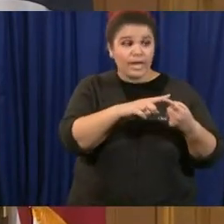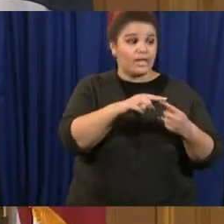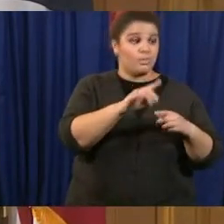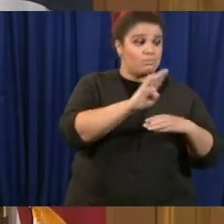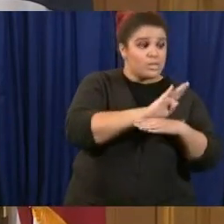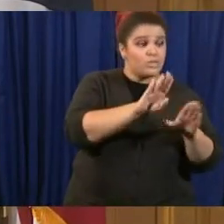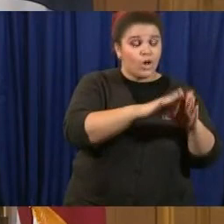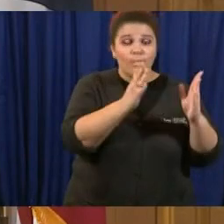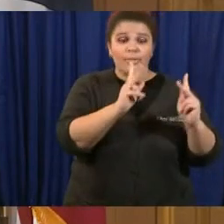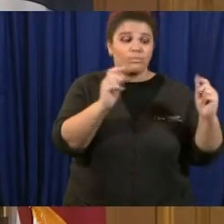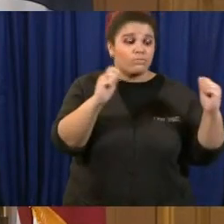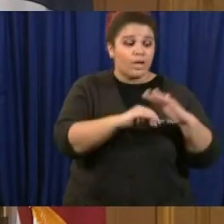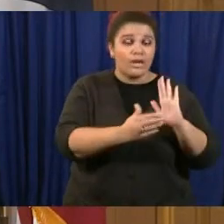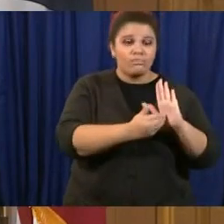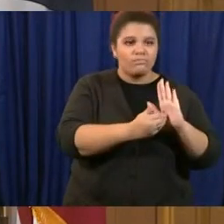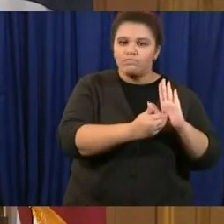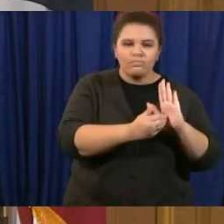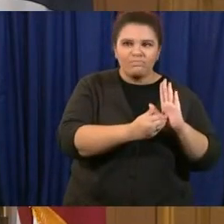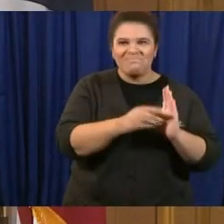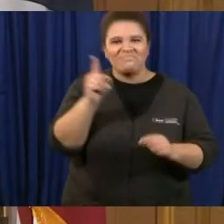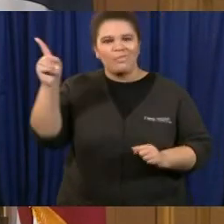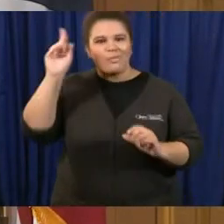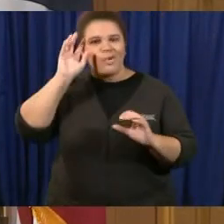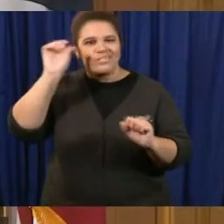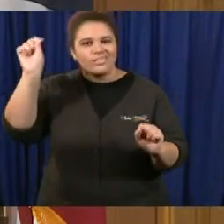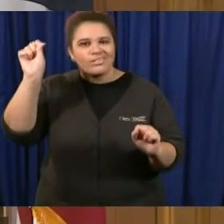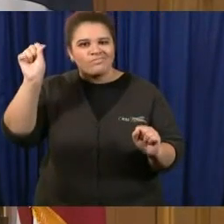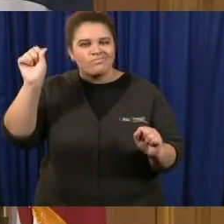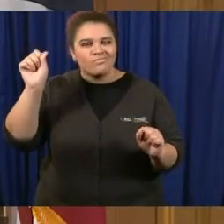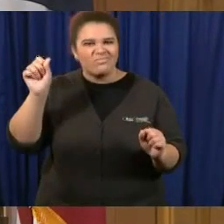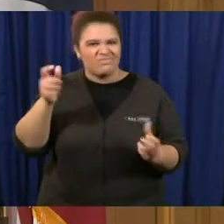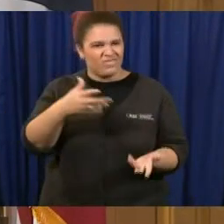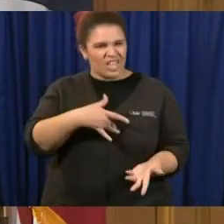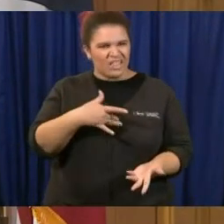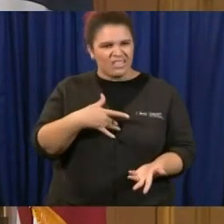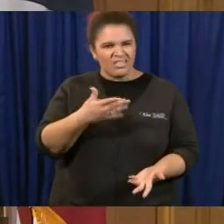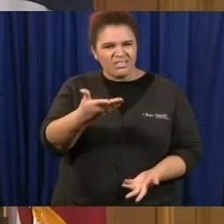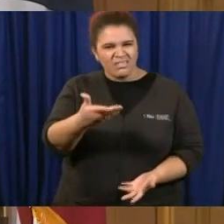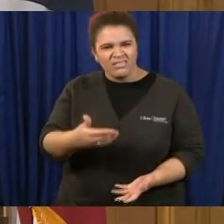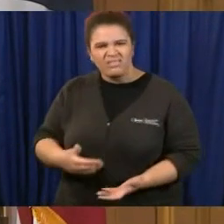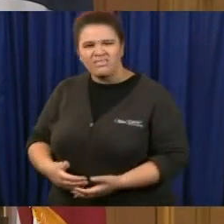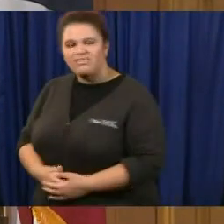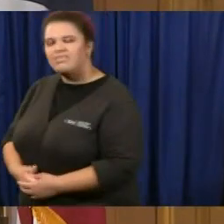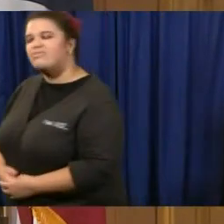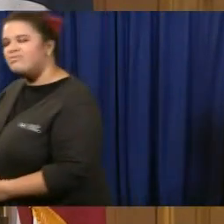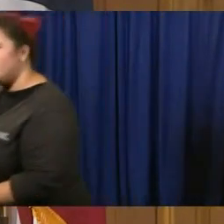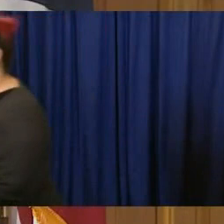Well, I think it is. Look, we have had a lot of